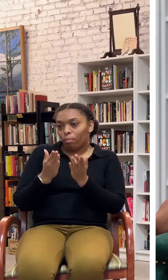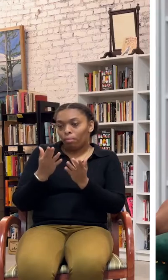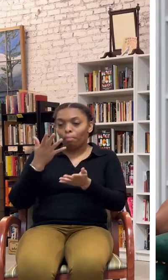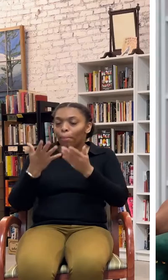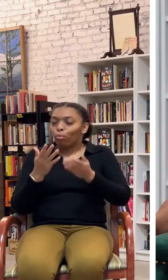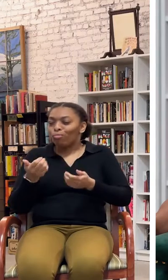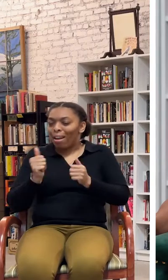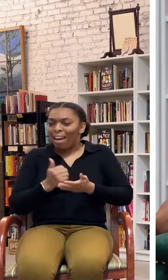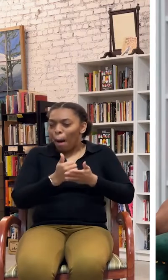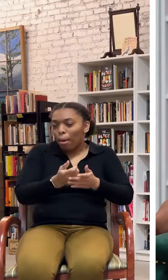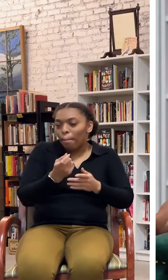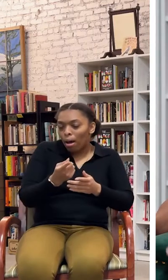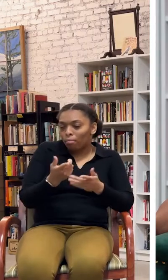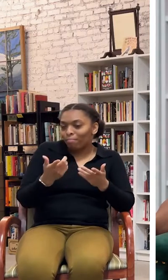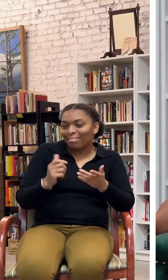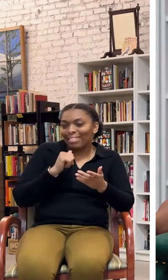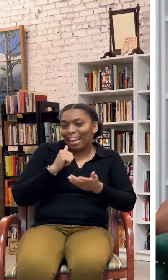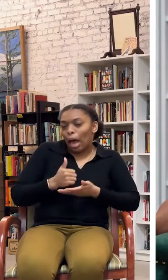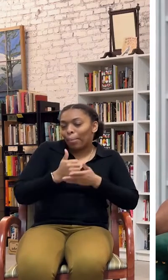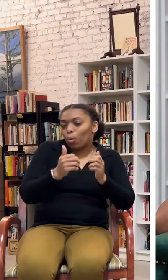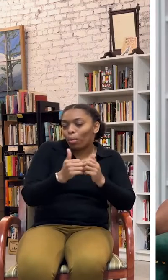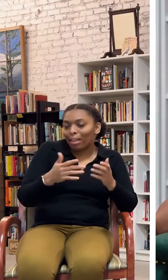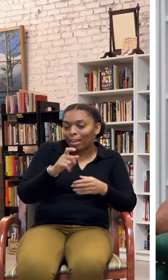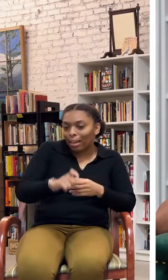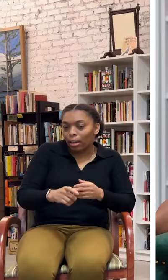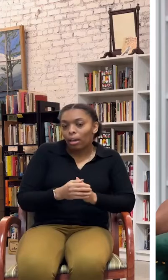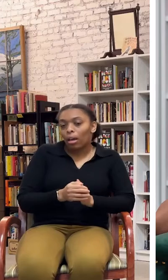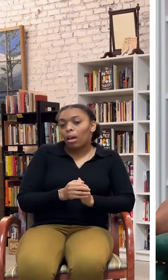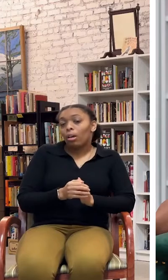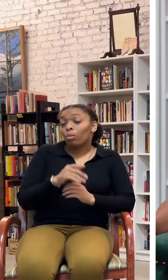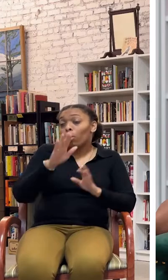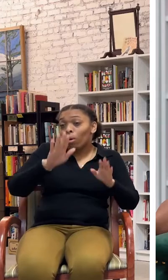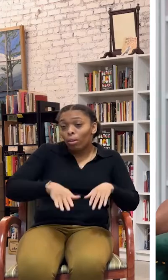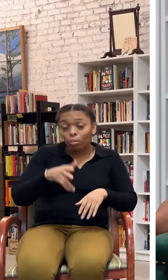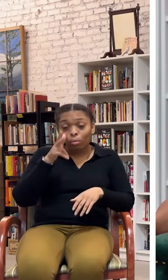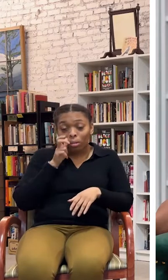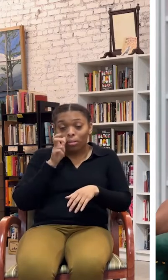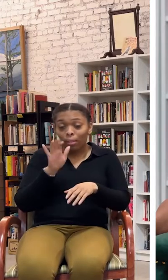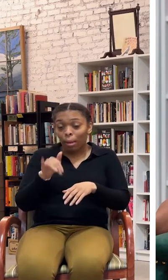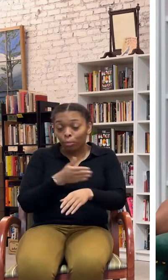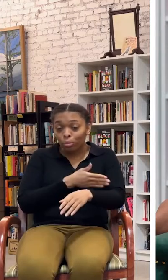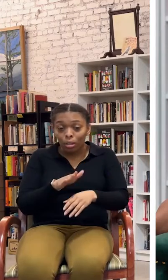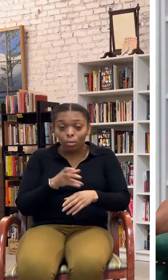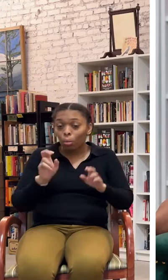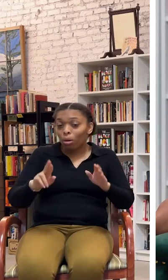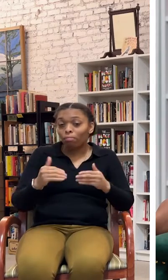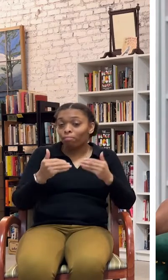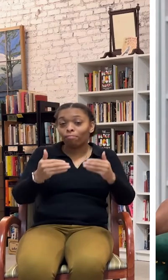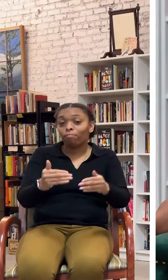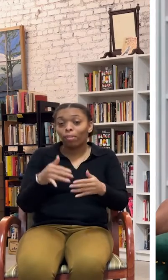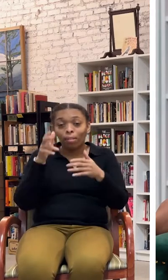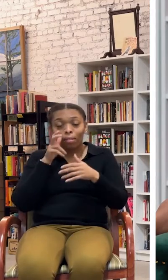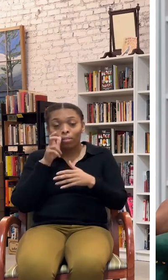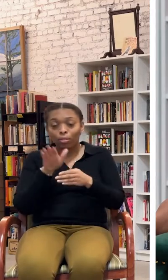needs. That you could start with what they said. You can start by saying, hey, did you listen to that album yet? Or just put it on. Let's listen to